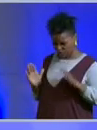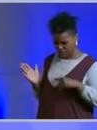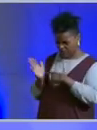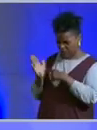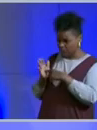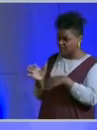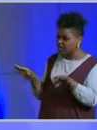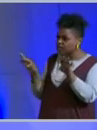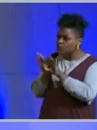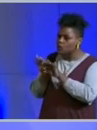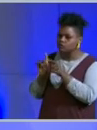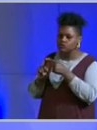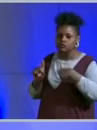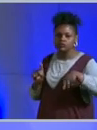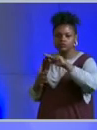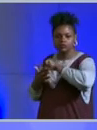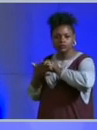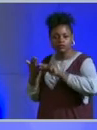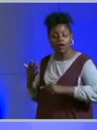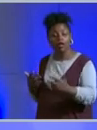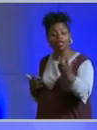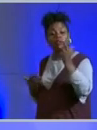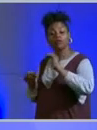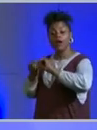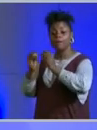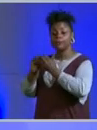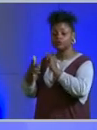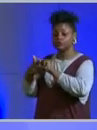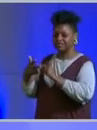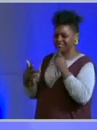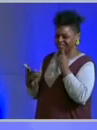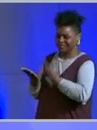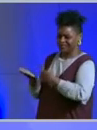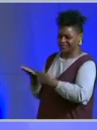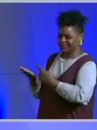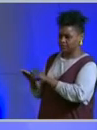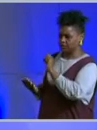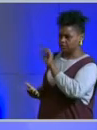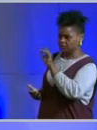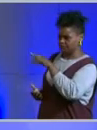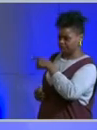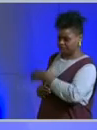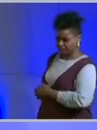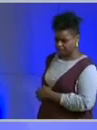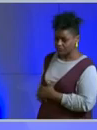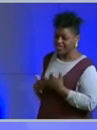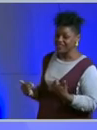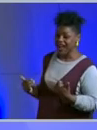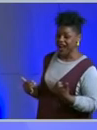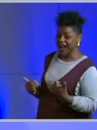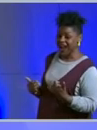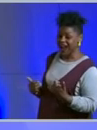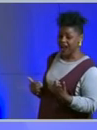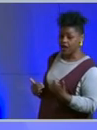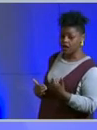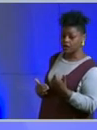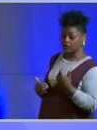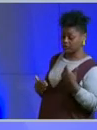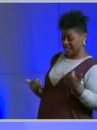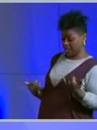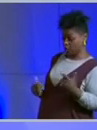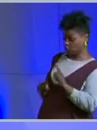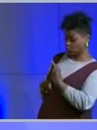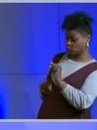them. The three numbers that Andrew gave, this region between now and 2025 needs to produce